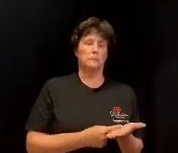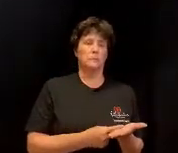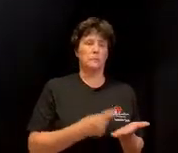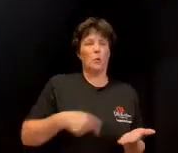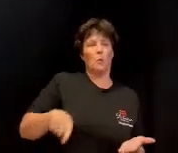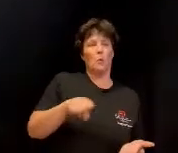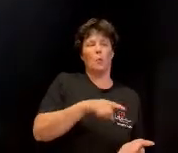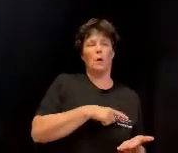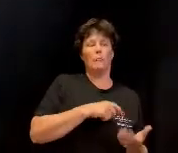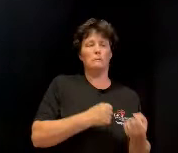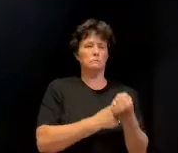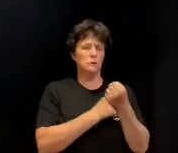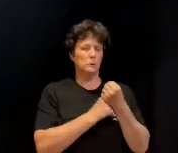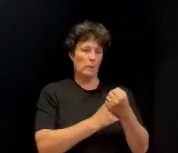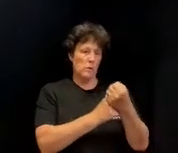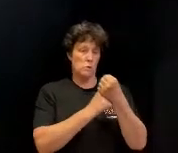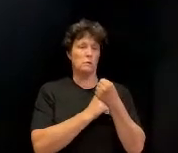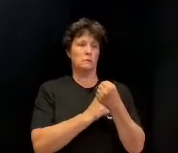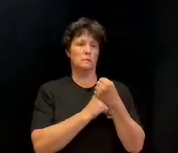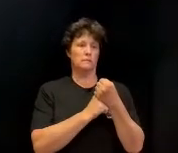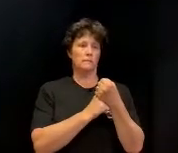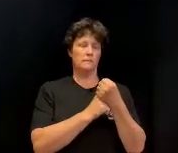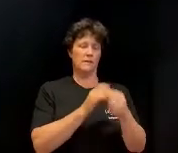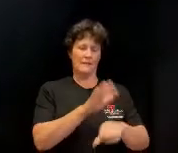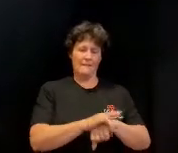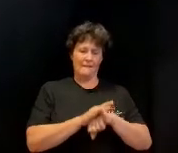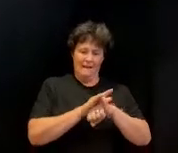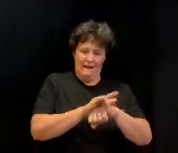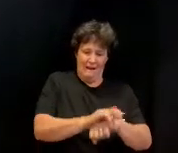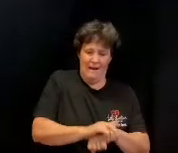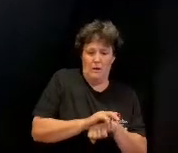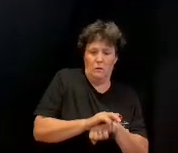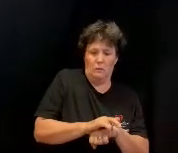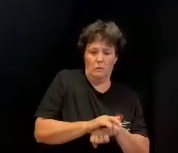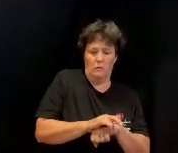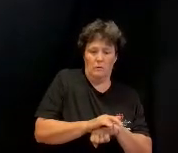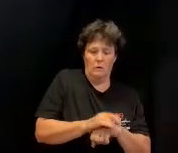the support. We are the anchor of truth for the world.